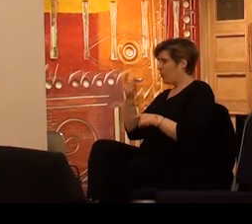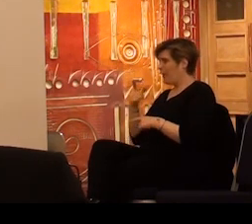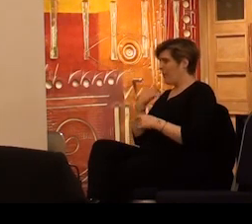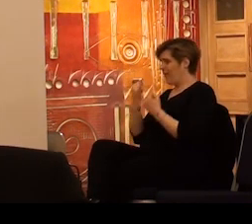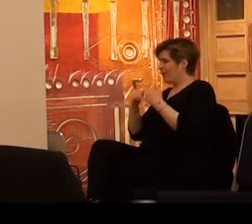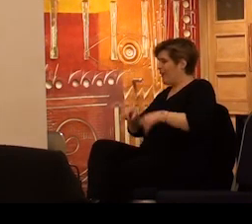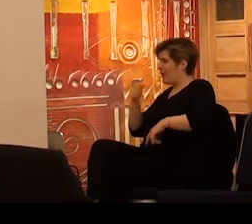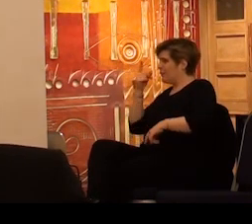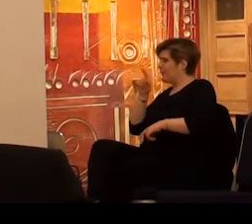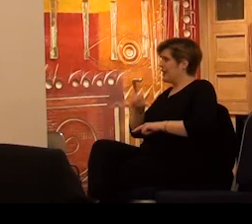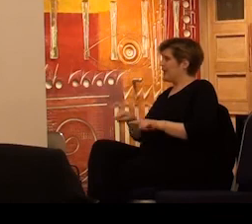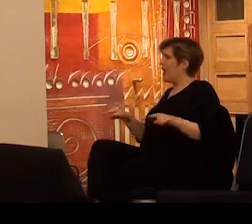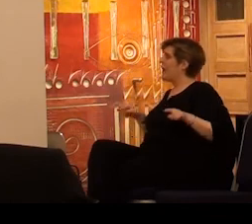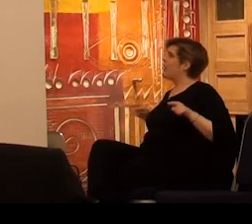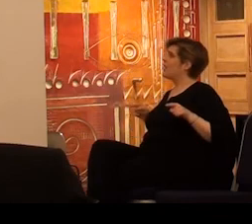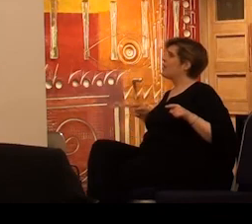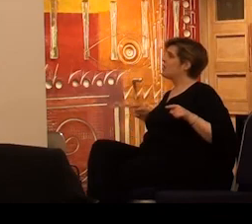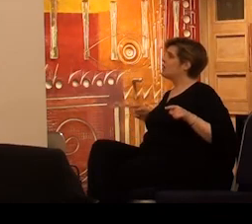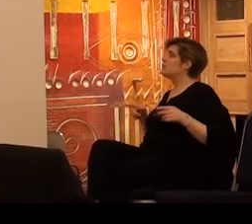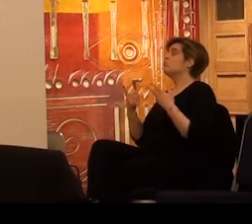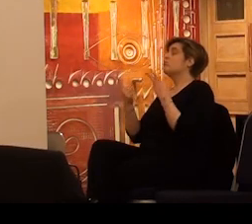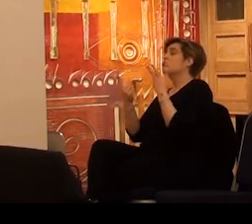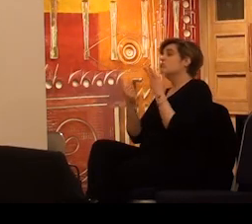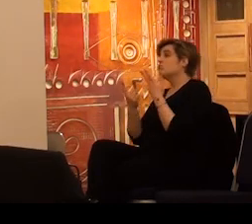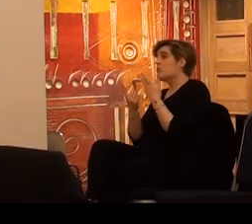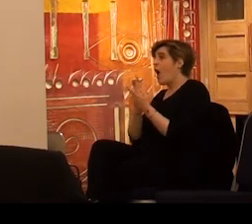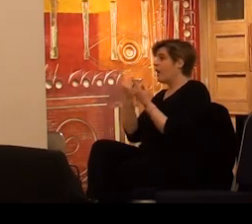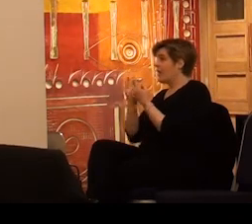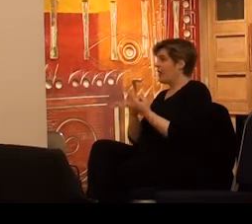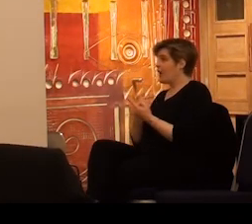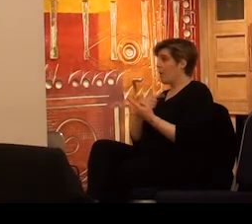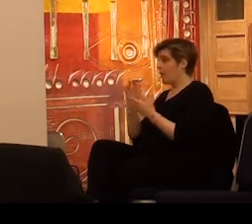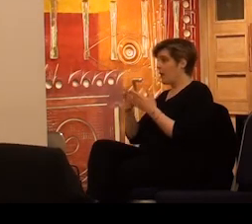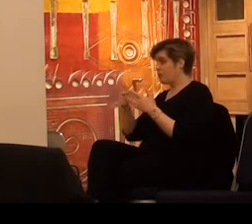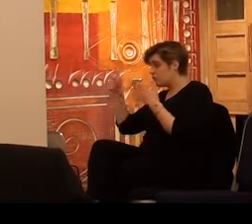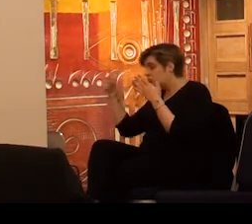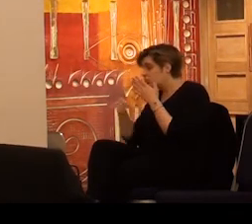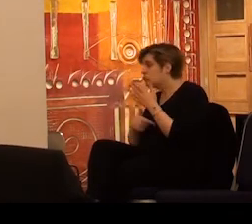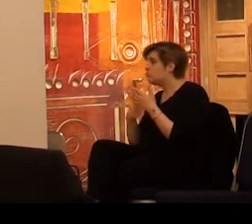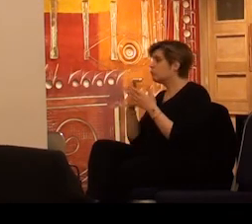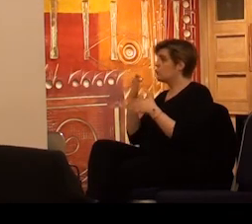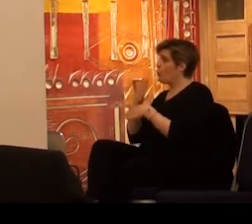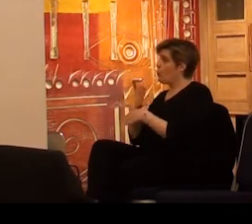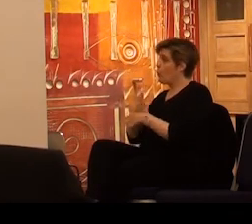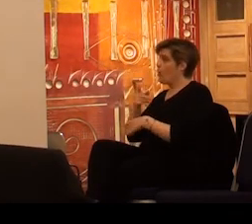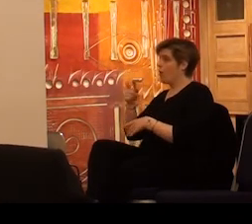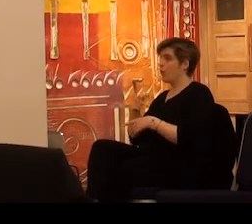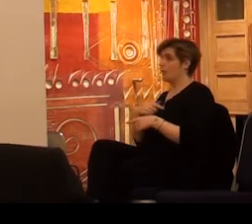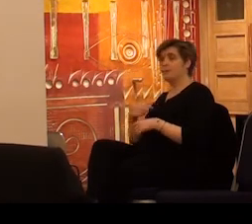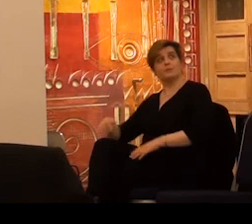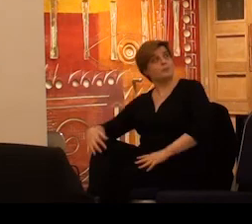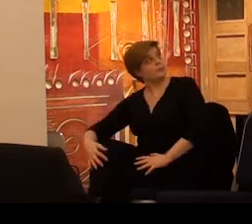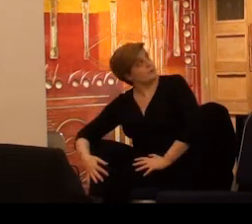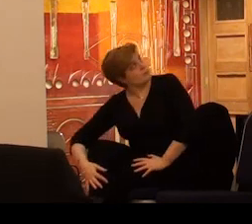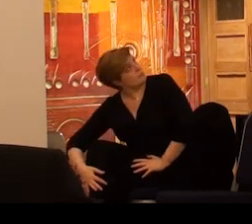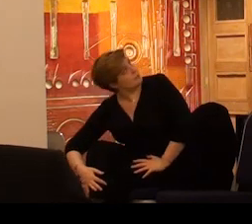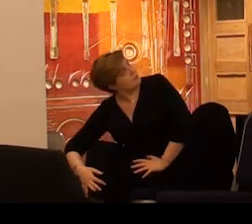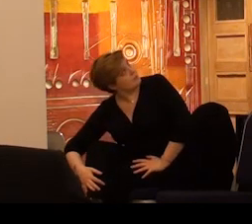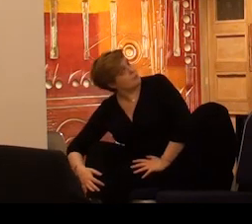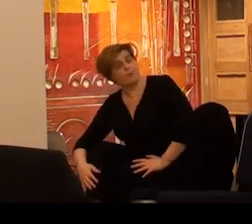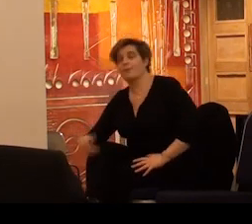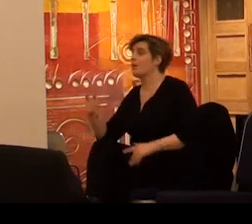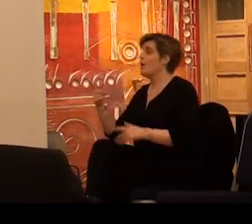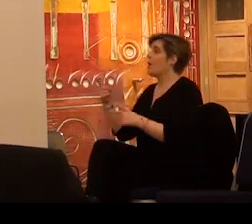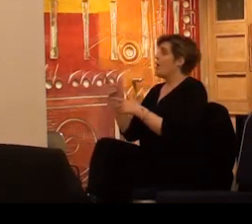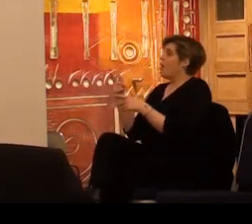told you I've filled the time. The other thing that I've done quite a bit of work on is working with parents and carers, because that's vital in our arrangements. And I think it's really,